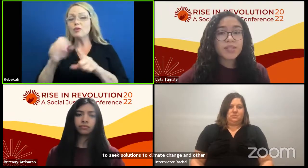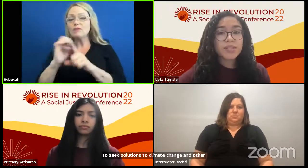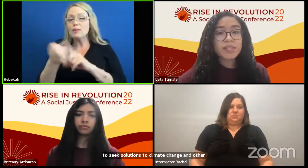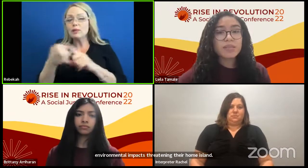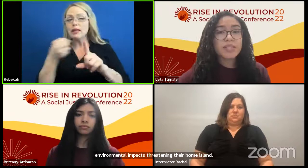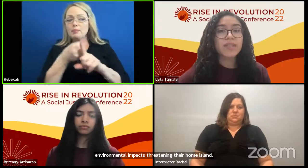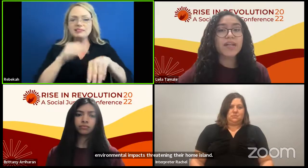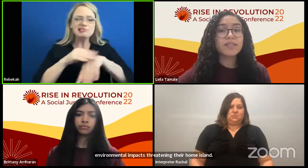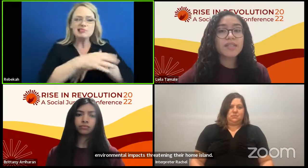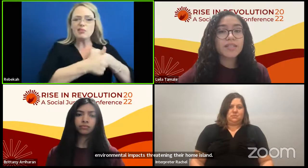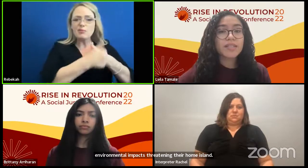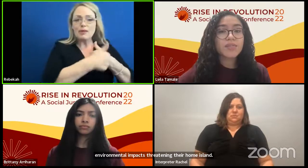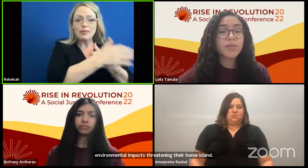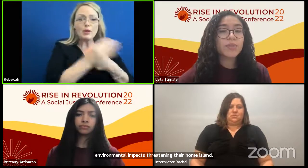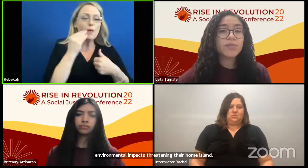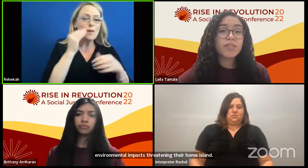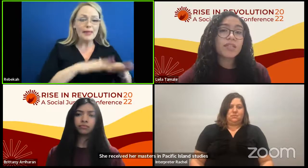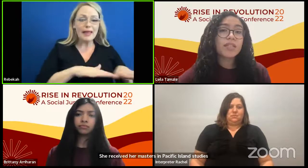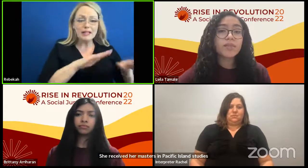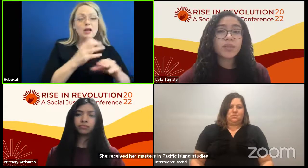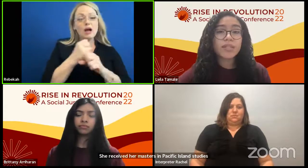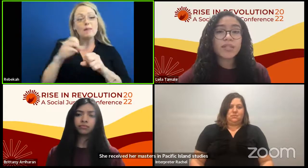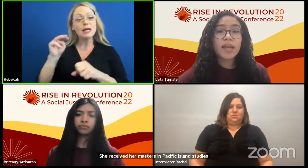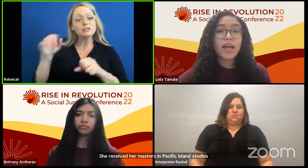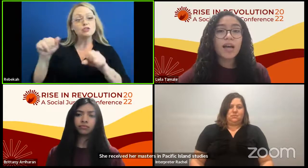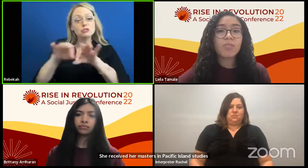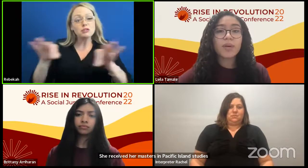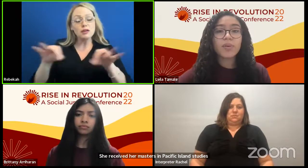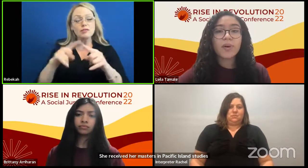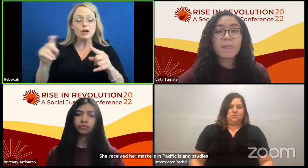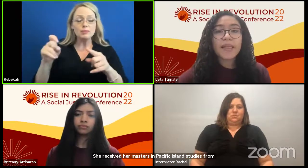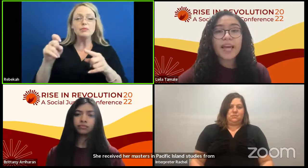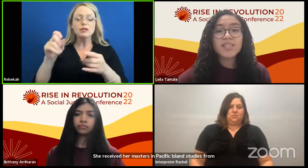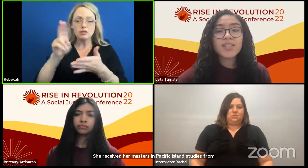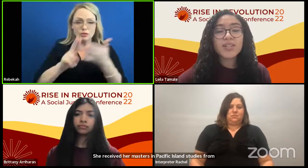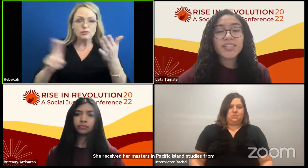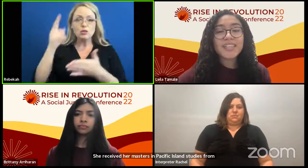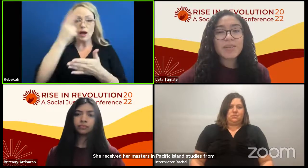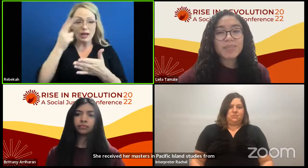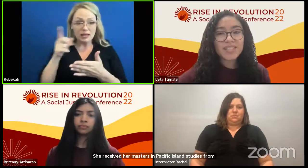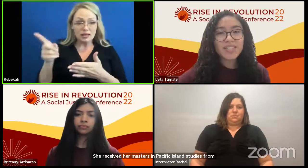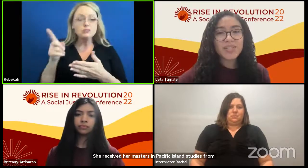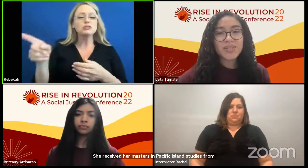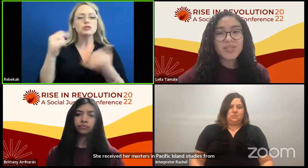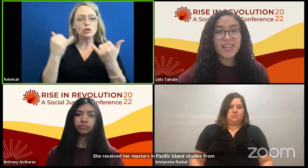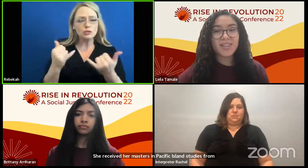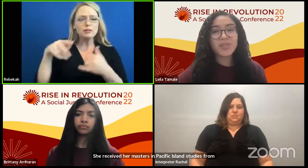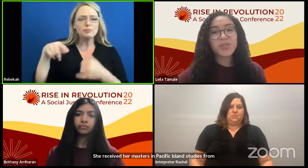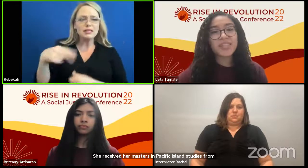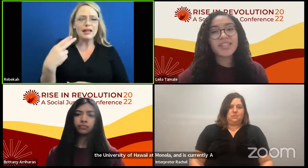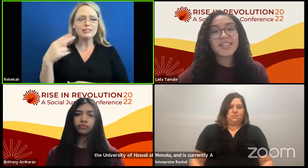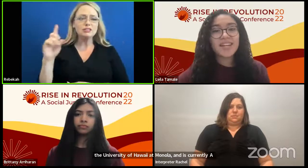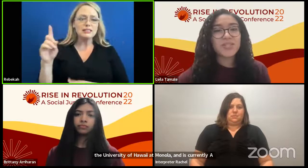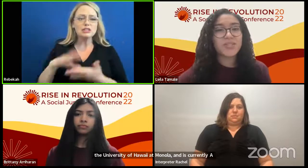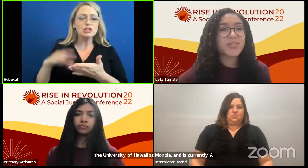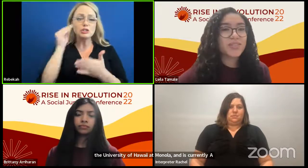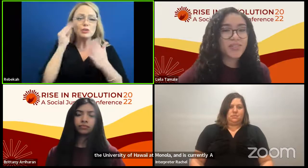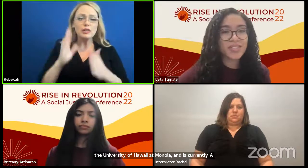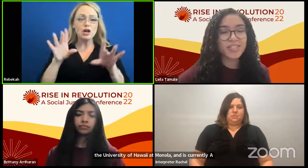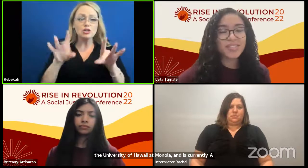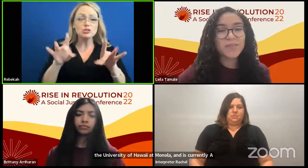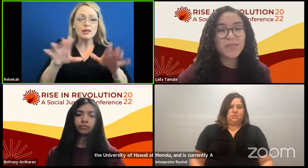her master's in Pacific Island Studies from the University of Hawaii at Manoa and is currently a PhD student at Australia